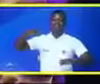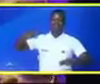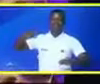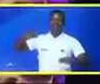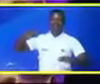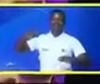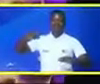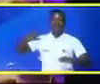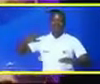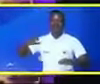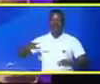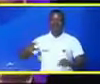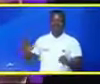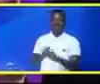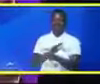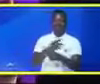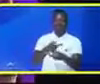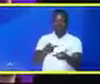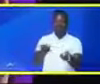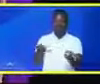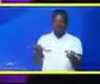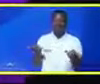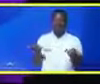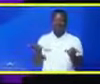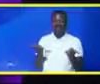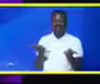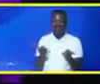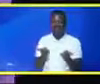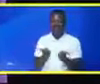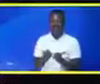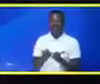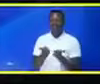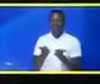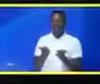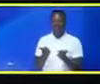fill this place. Just wanna be.